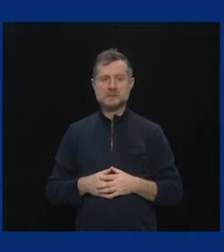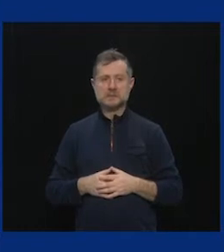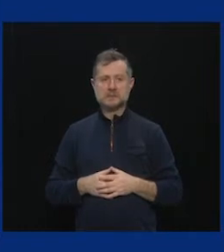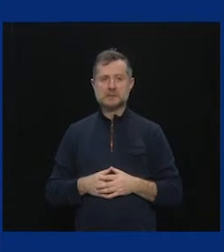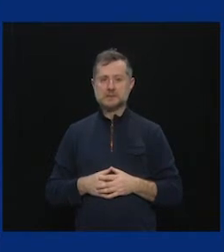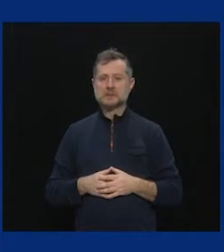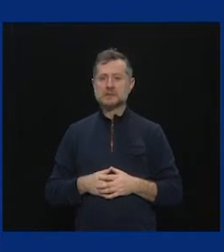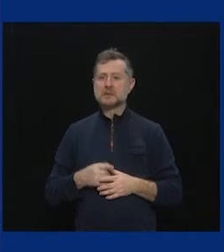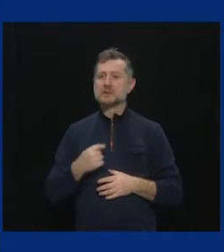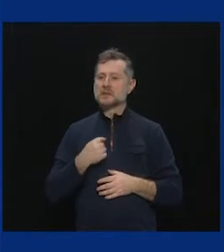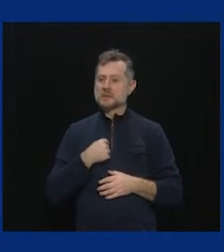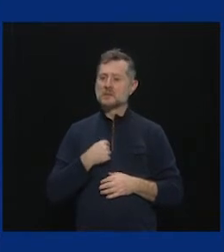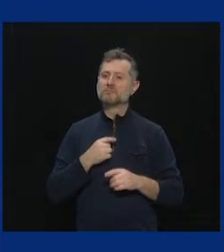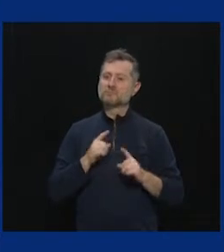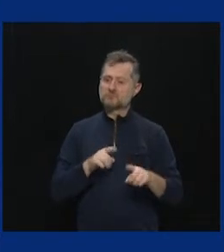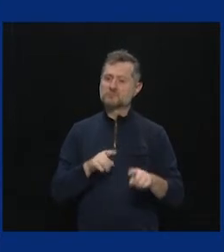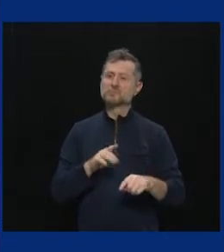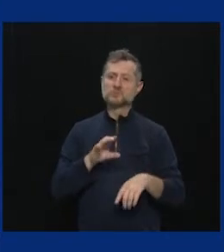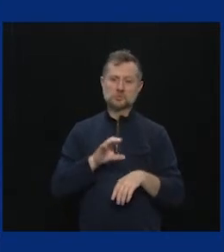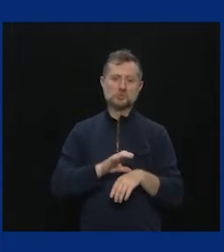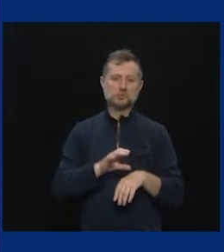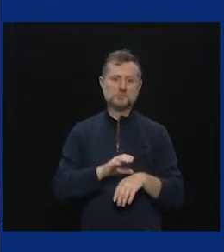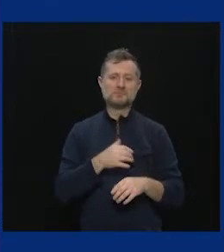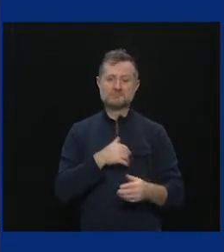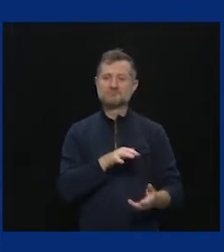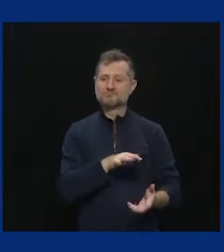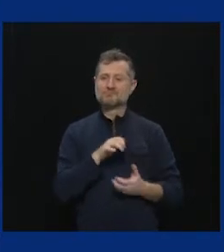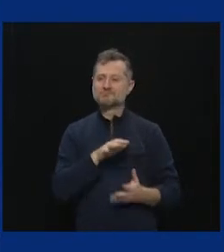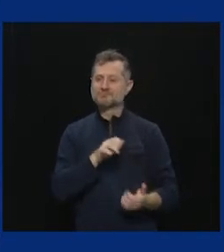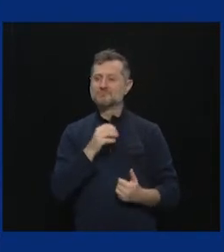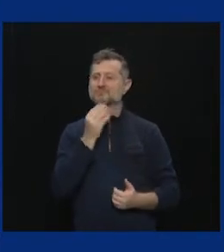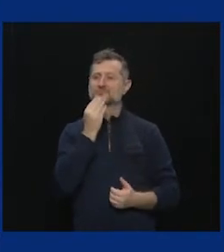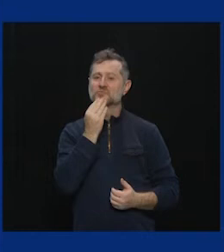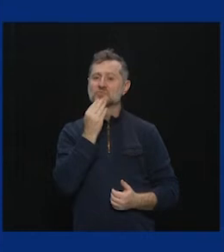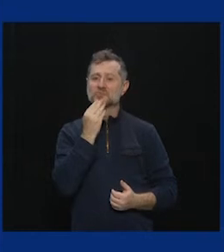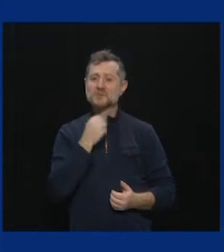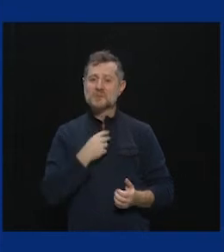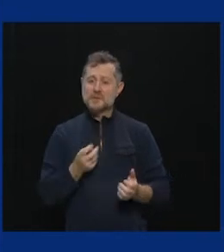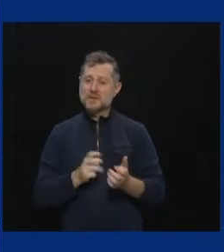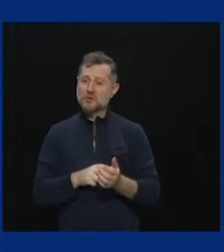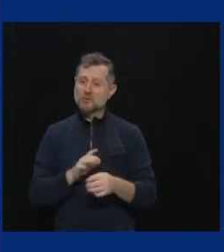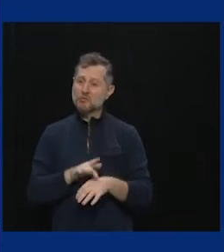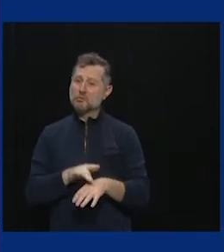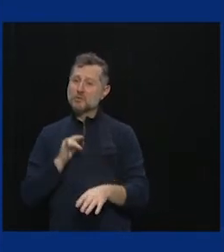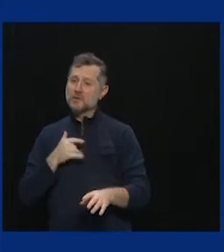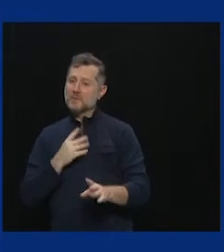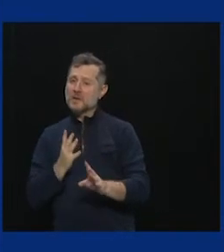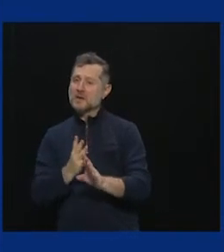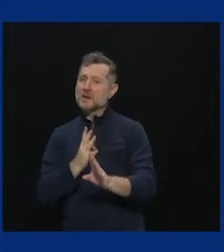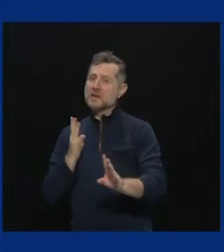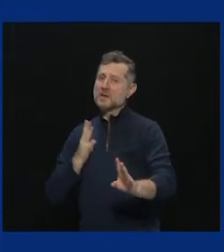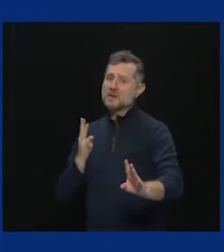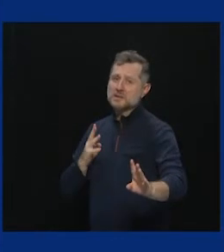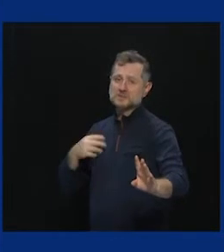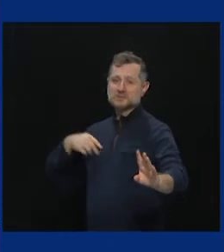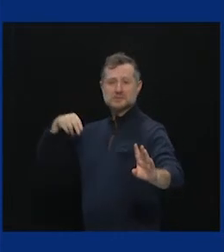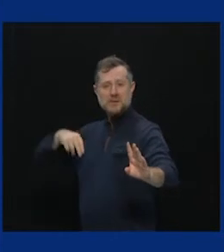church when they give you some food, and I wake up early and make a line just to bring food for my children.